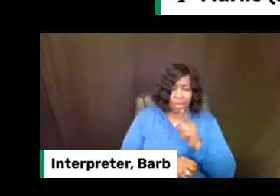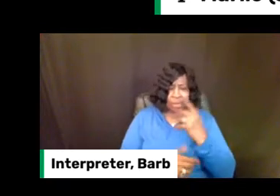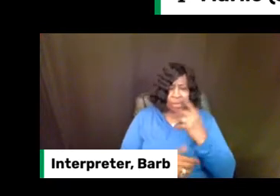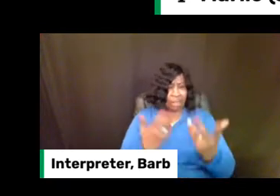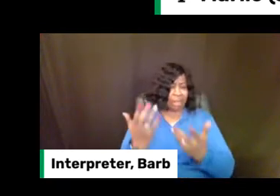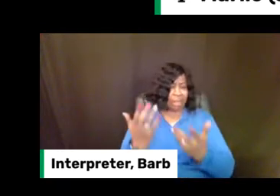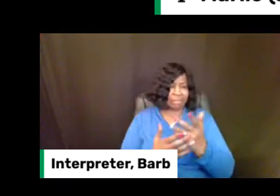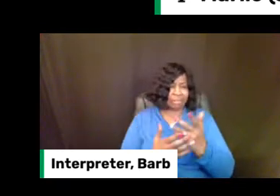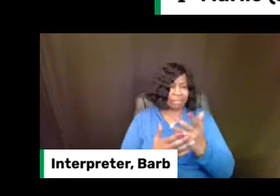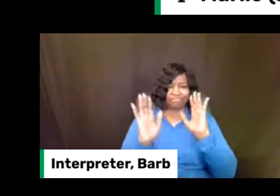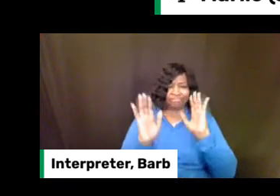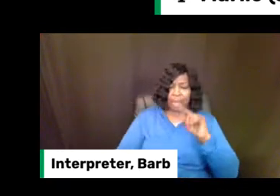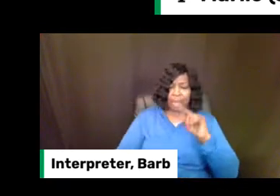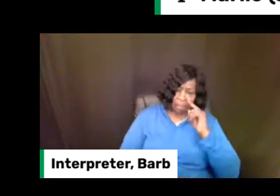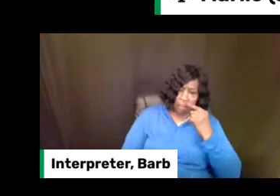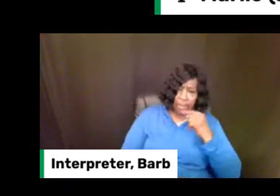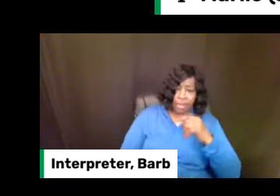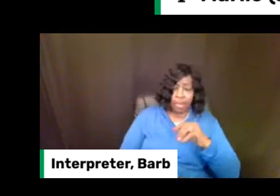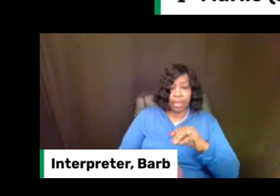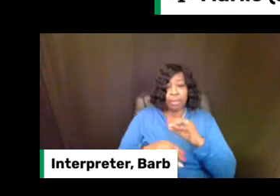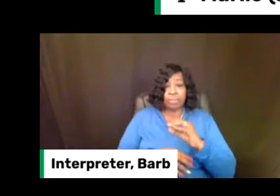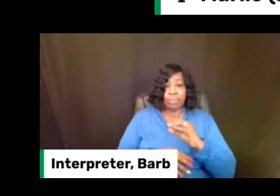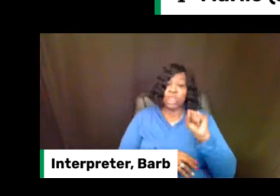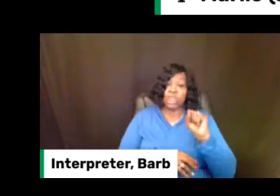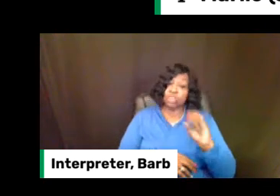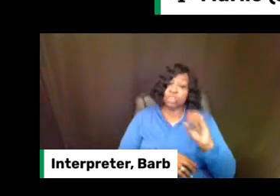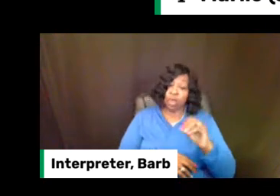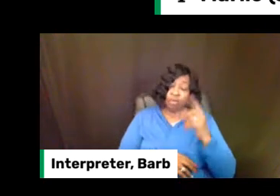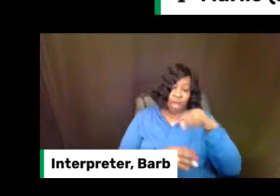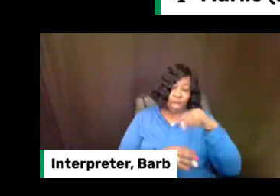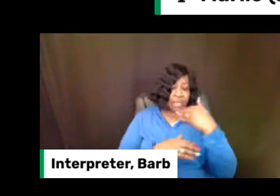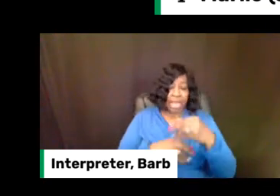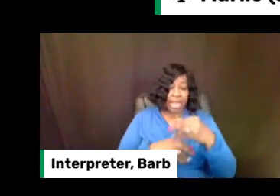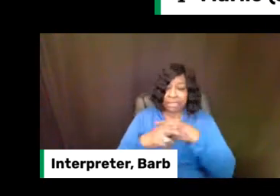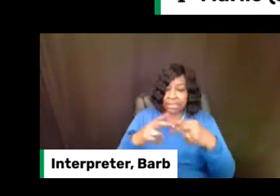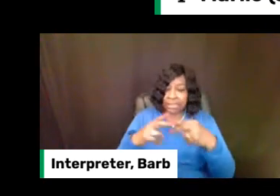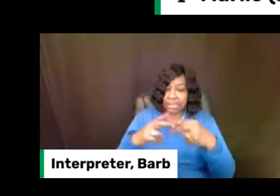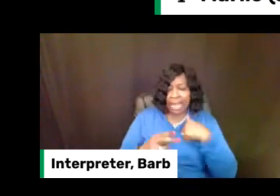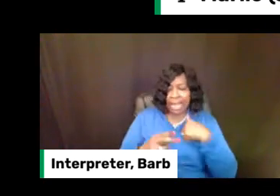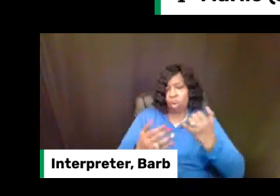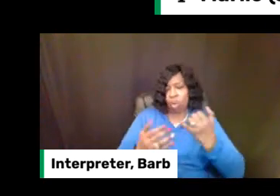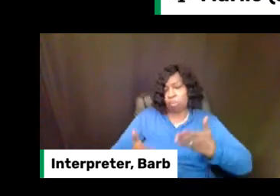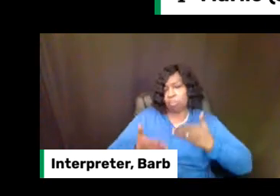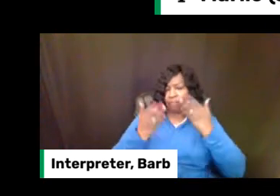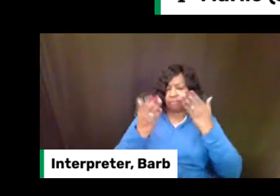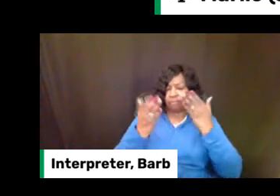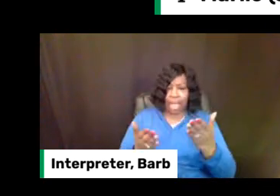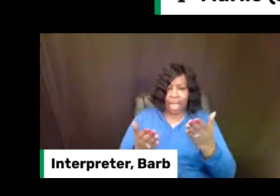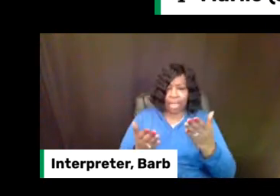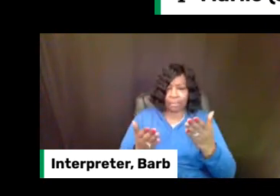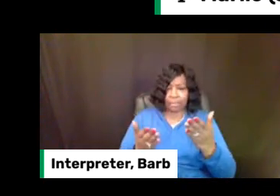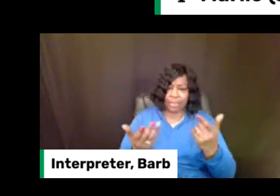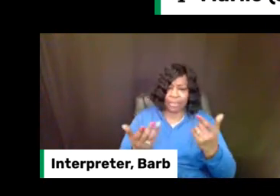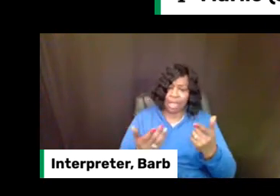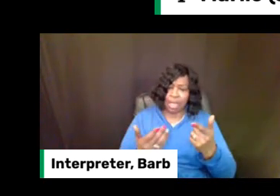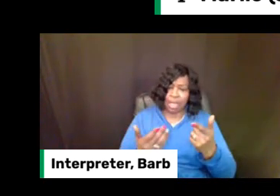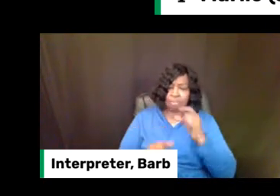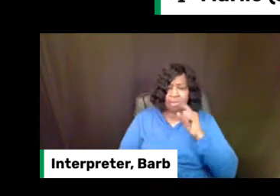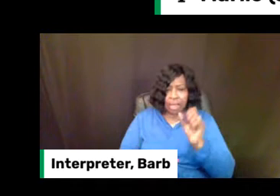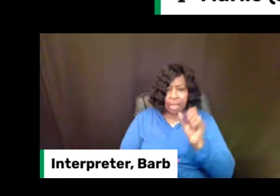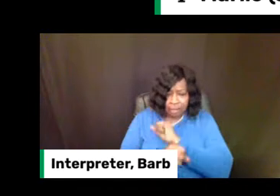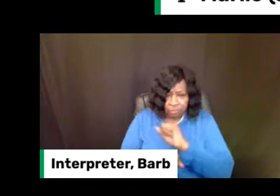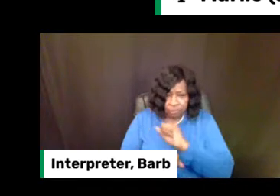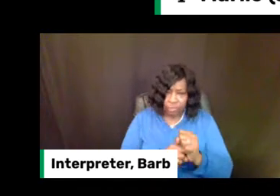rather dry. And so just for the next slide, I wanted to provide just a concrete sense of what